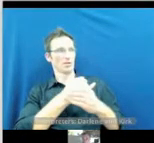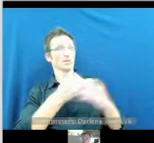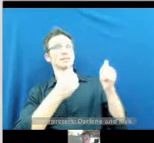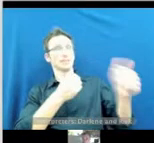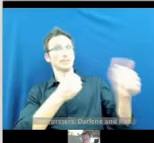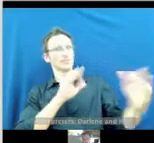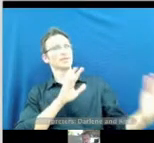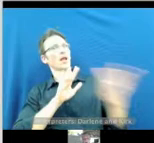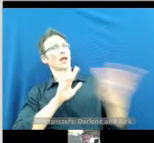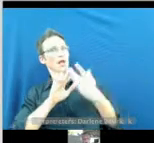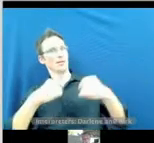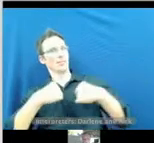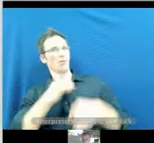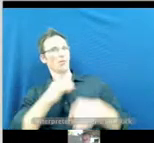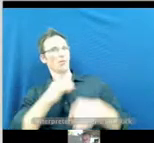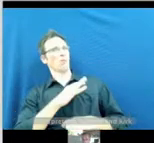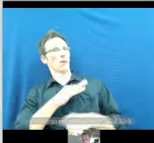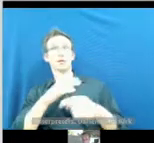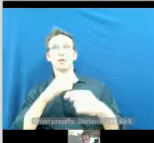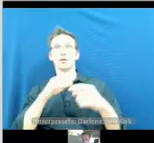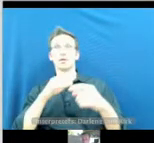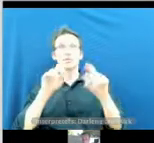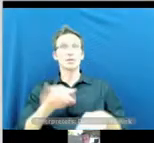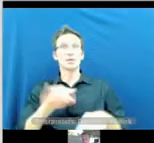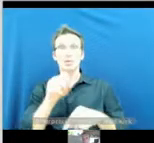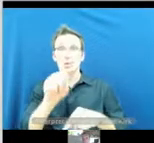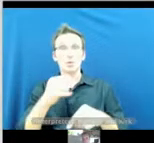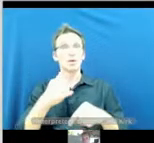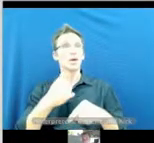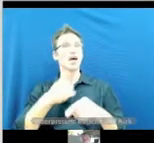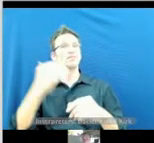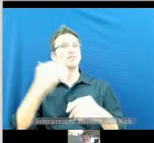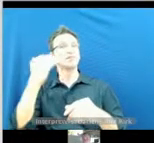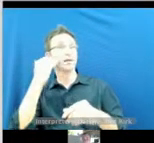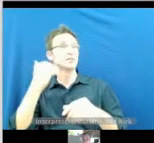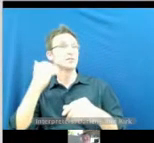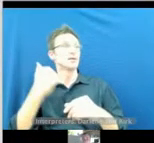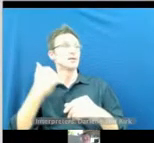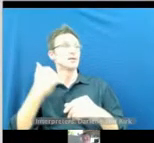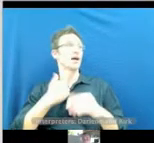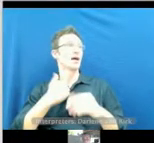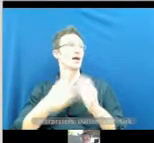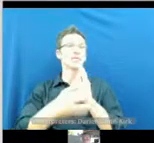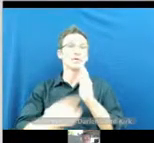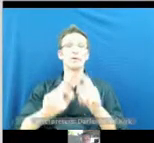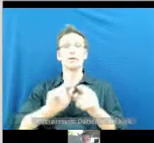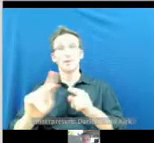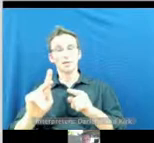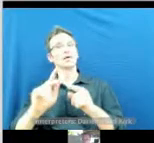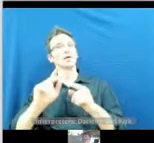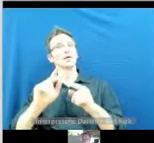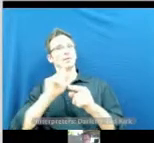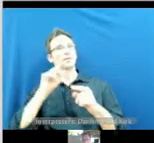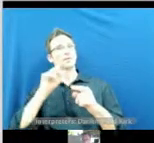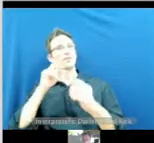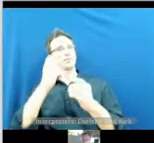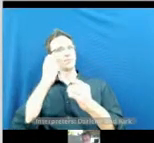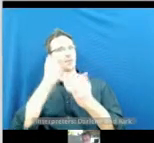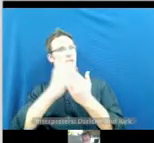your expertise, the Deafblind Project will benefit from having your involvement. So I would say